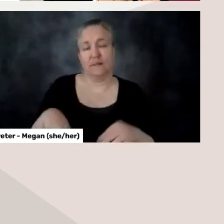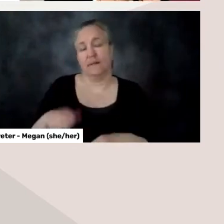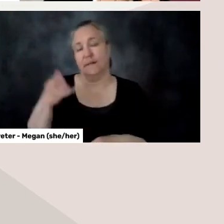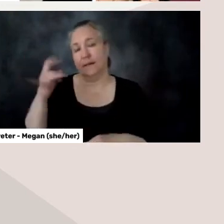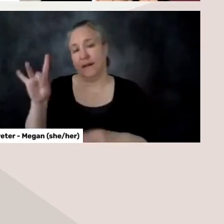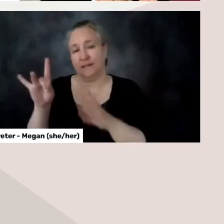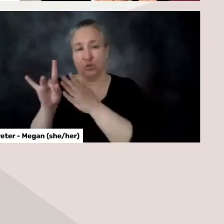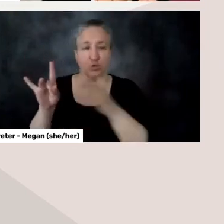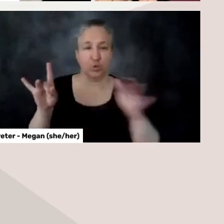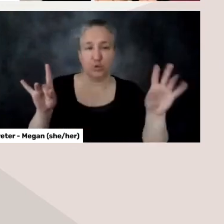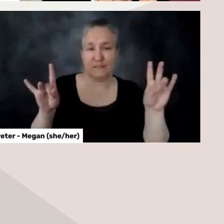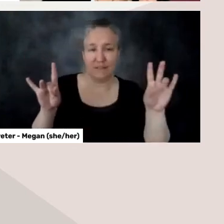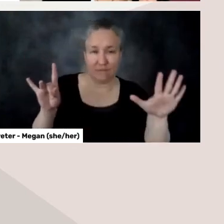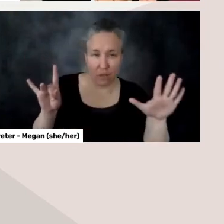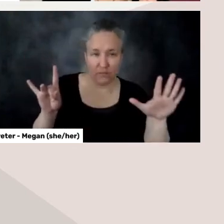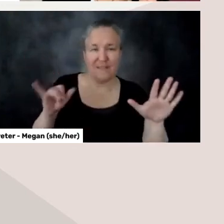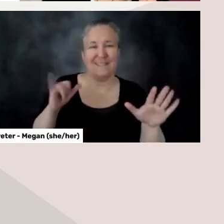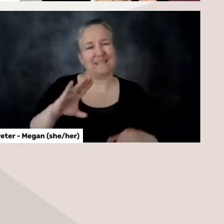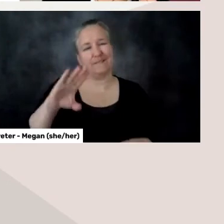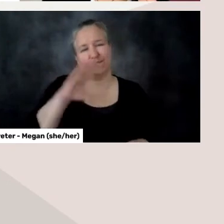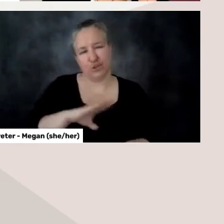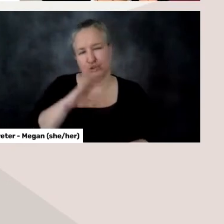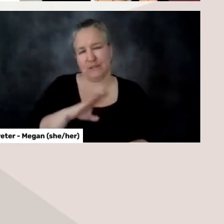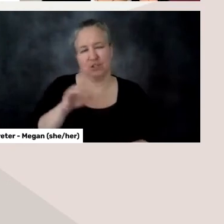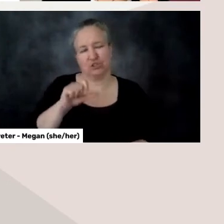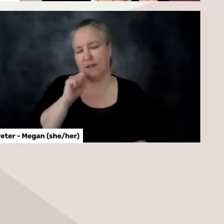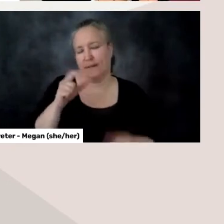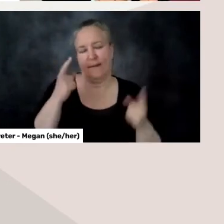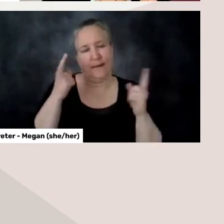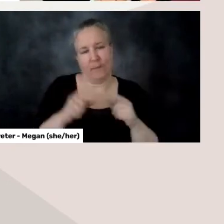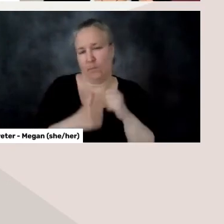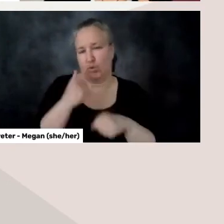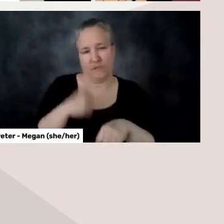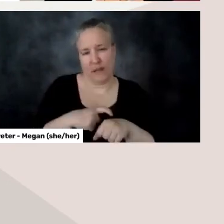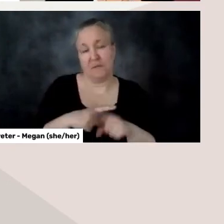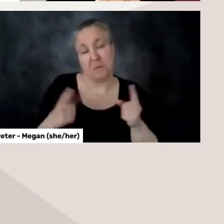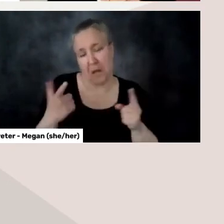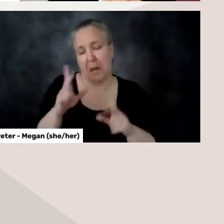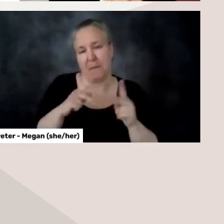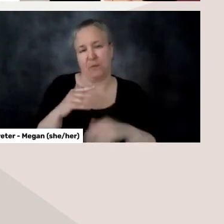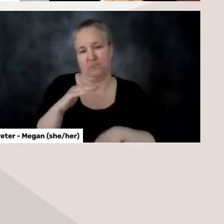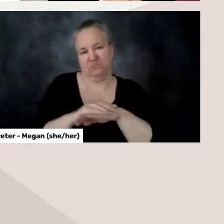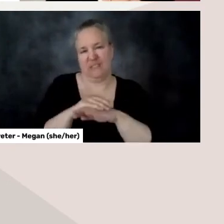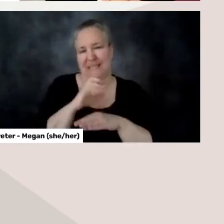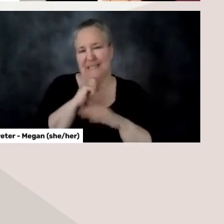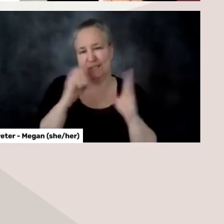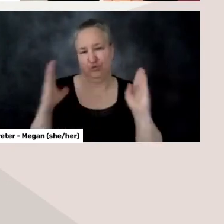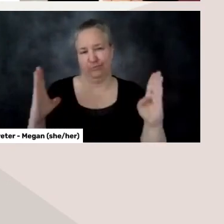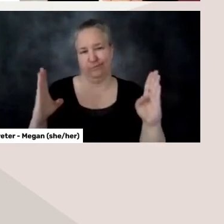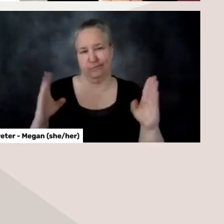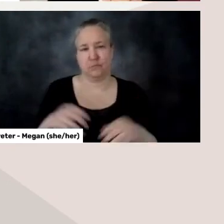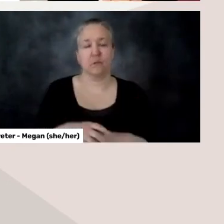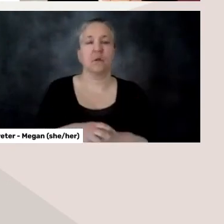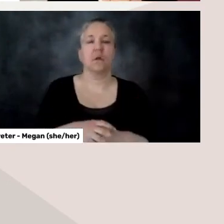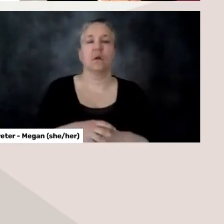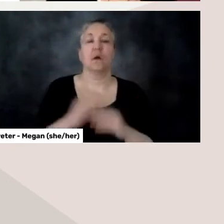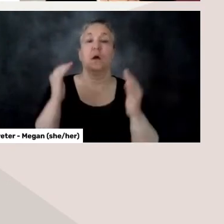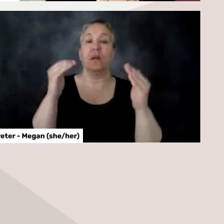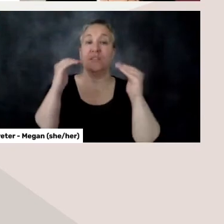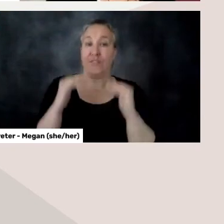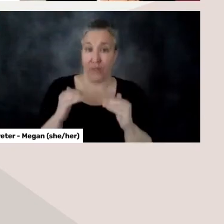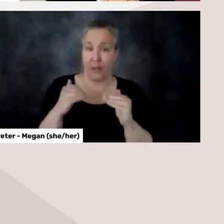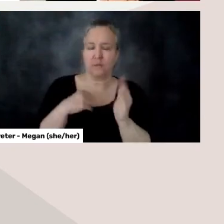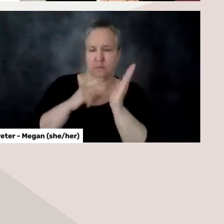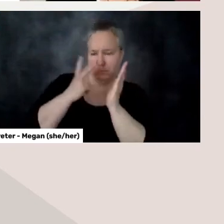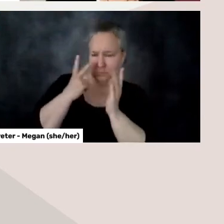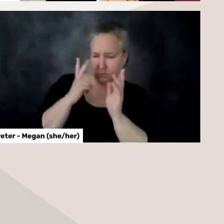75. And that's very frustrating and should not be happening in most cases, but it does. Then we look at, obviously, the